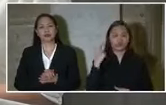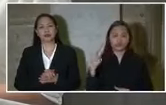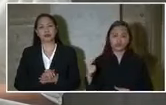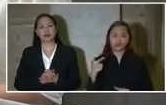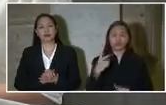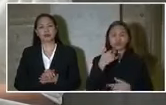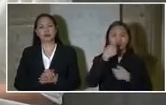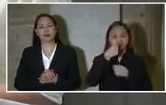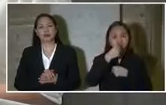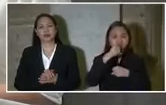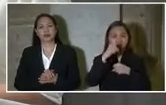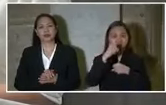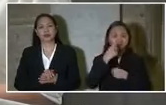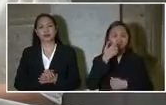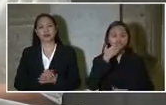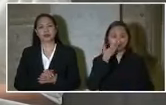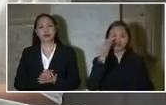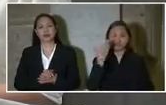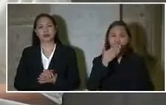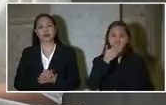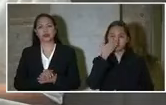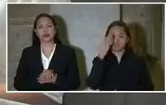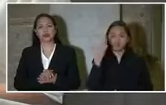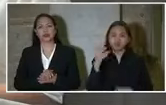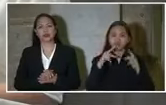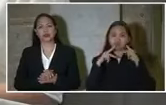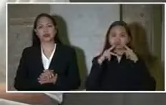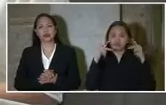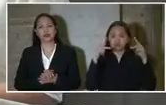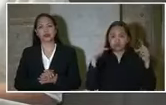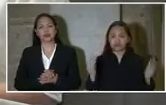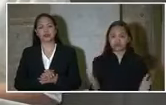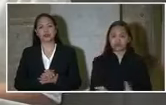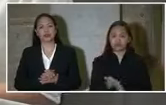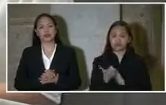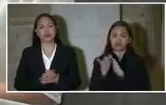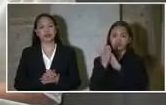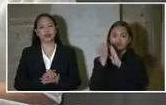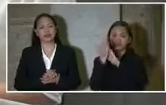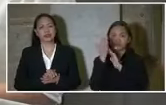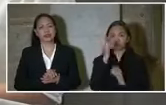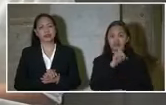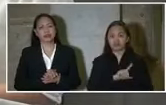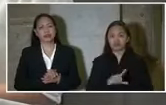frankincense, and proclaiming the praises of the Lord.